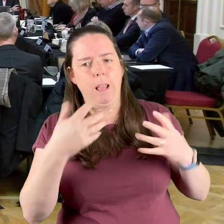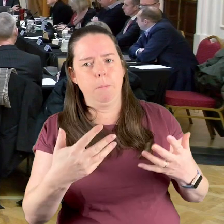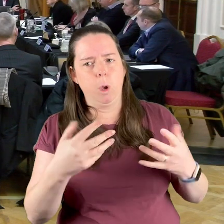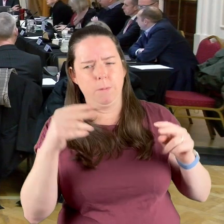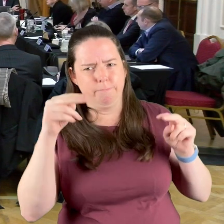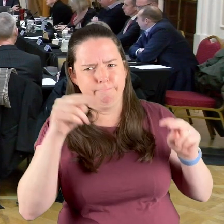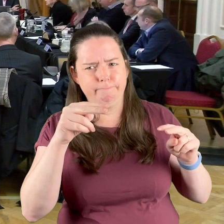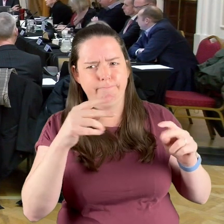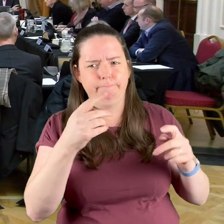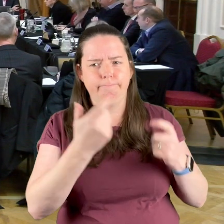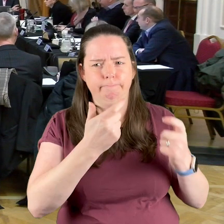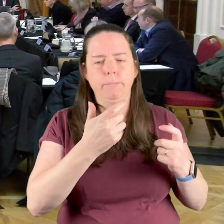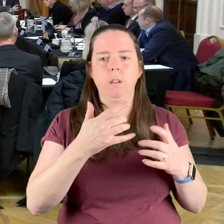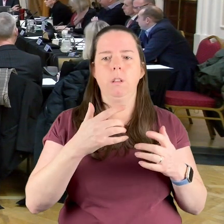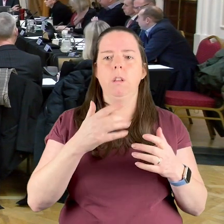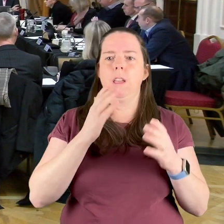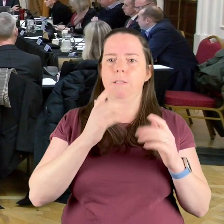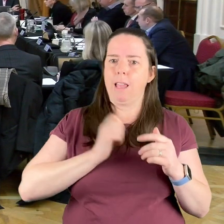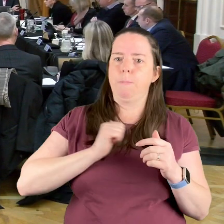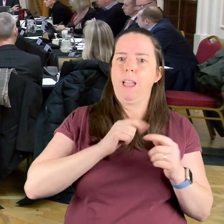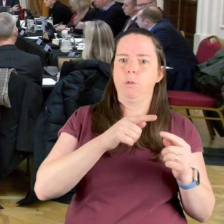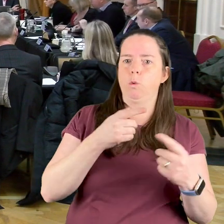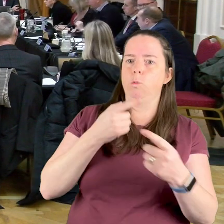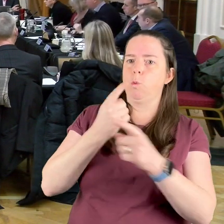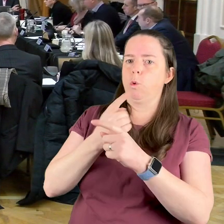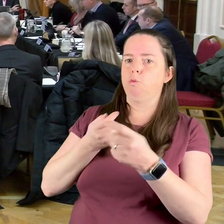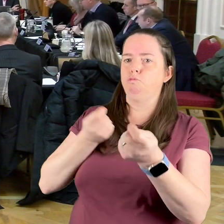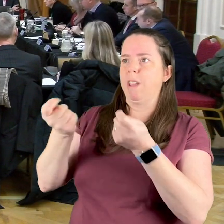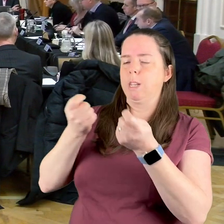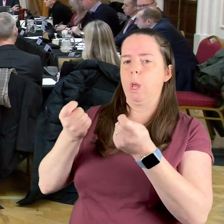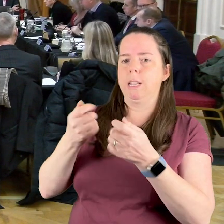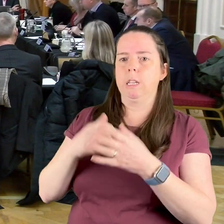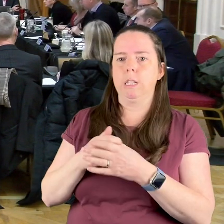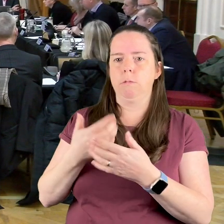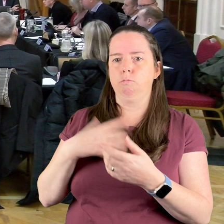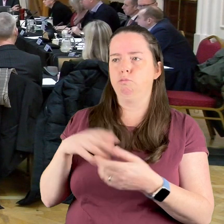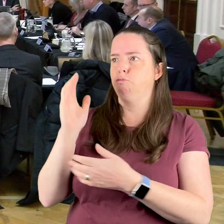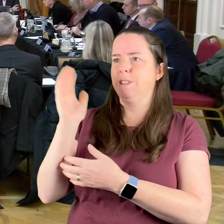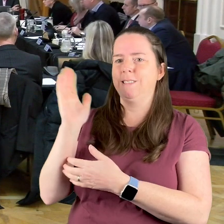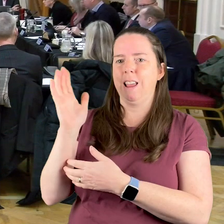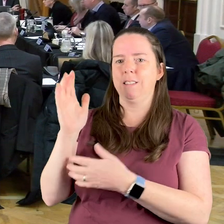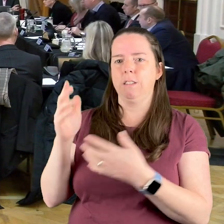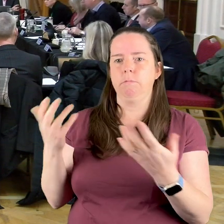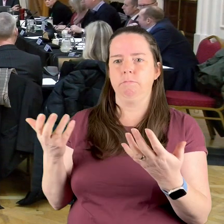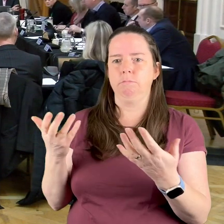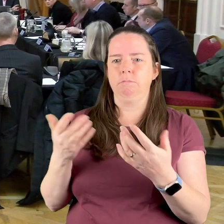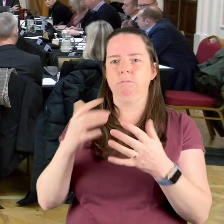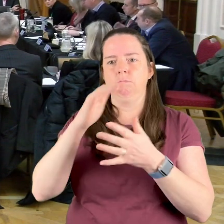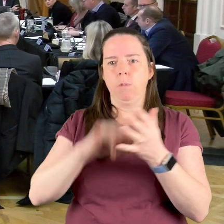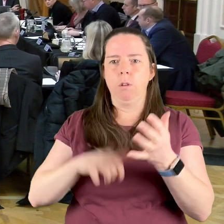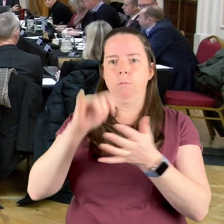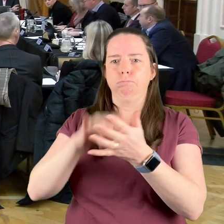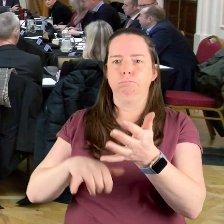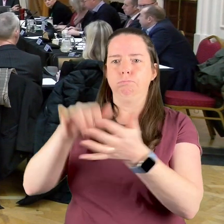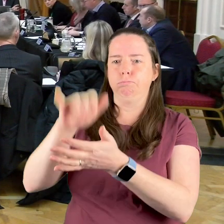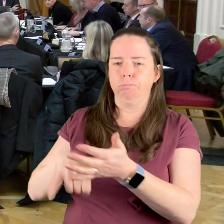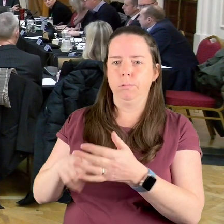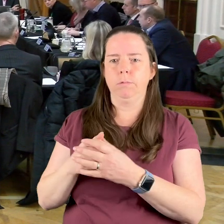of scrutiny. They're expected to be able to talk to regulators, to be able to present externally. There's